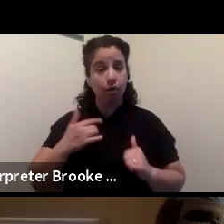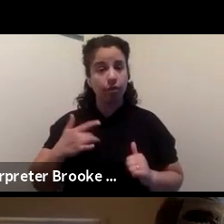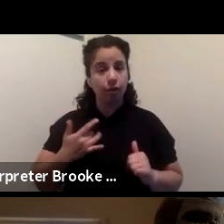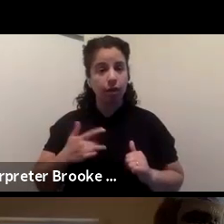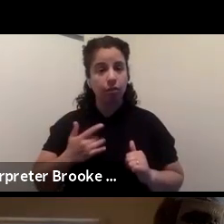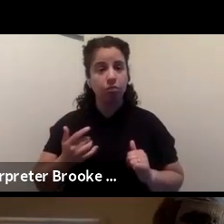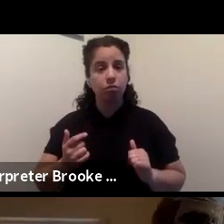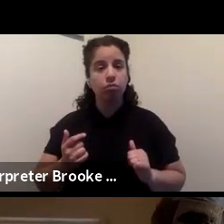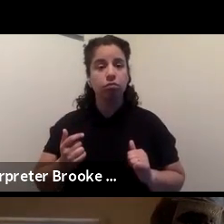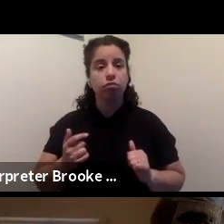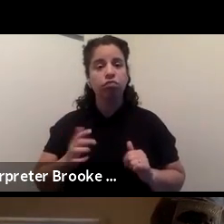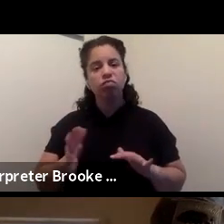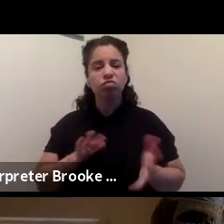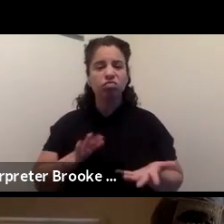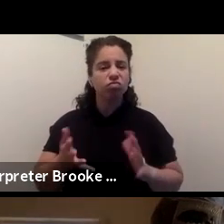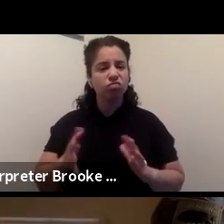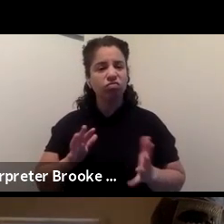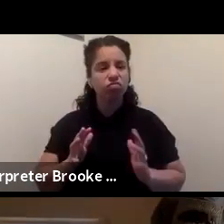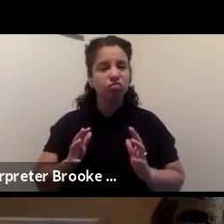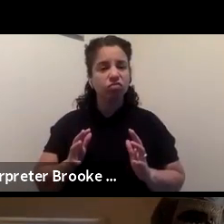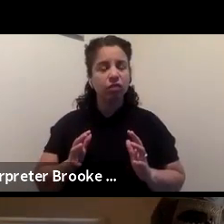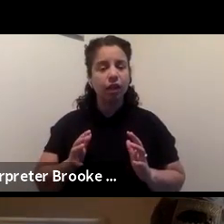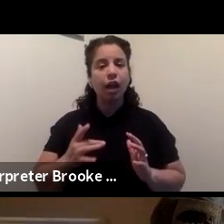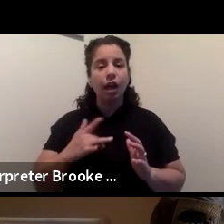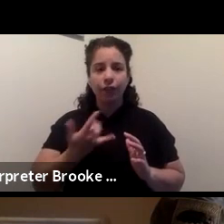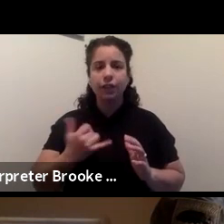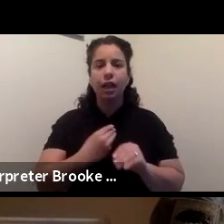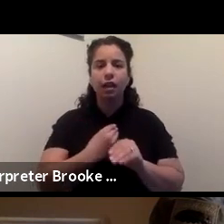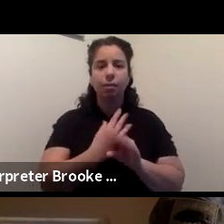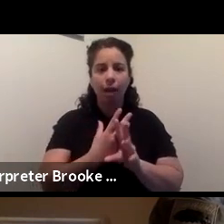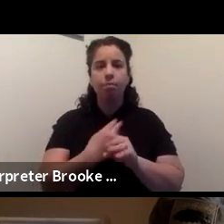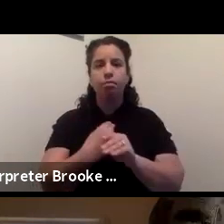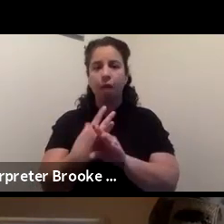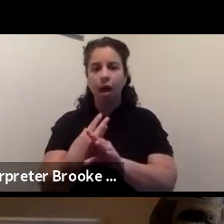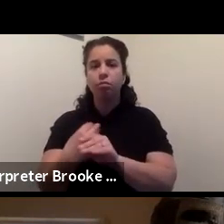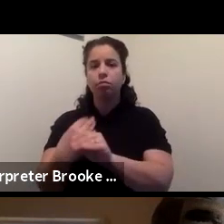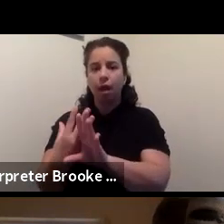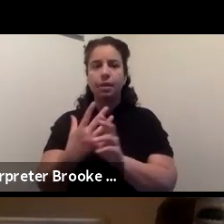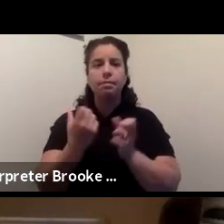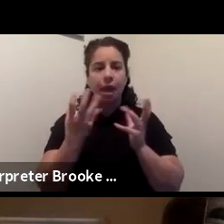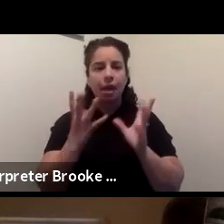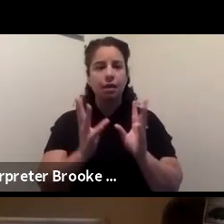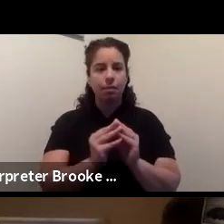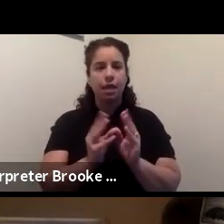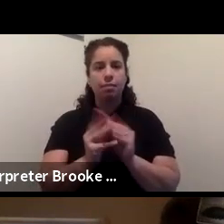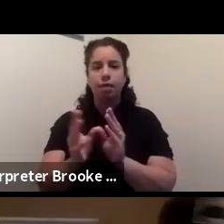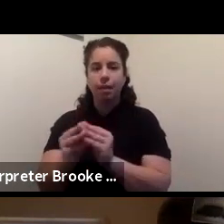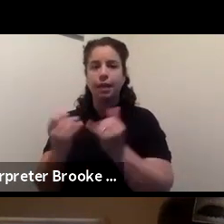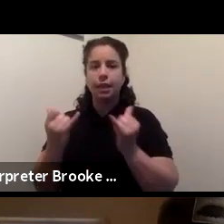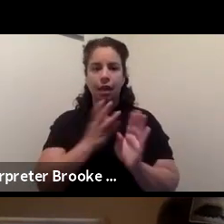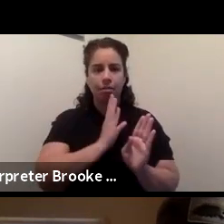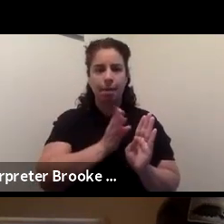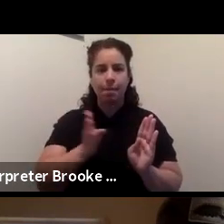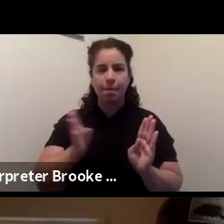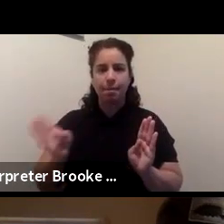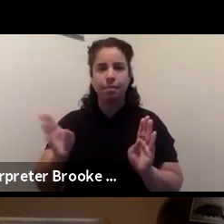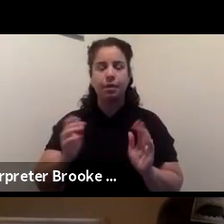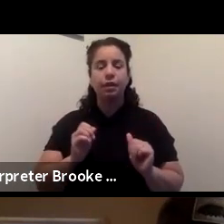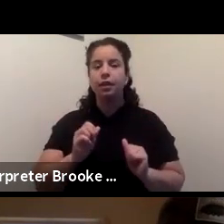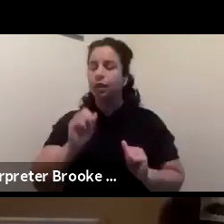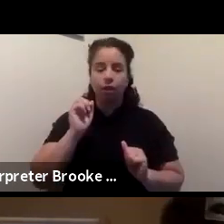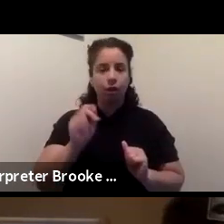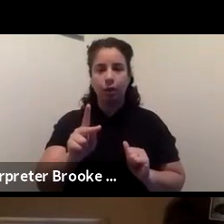Kind of have back-to-back Zoom webinars today, so I'm feeling like, okay, this is